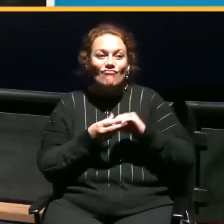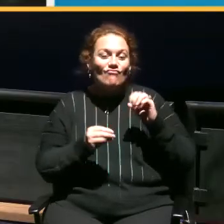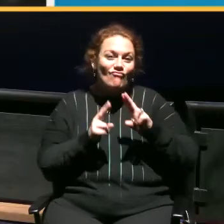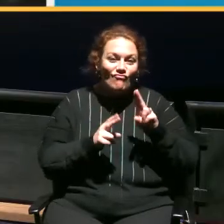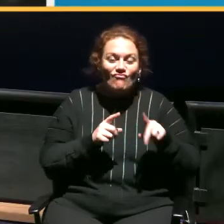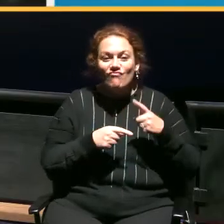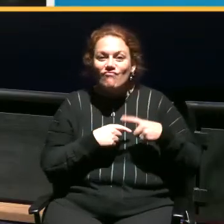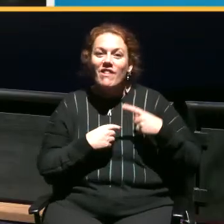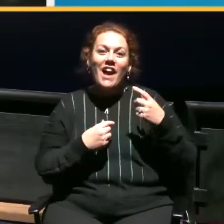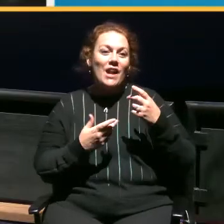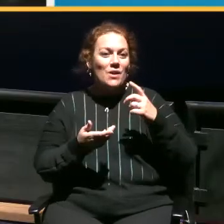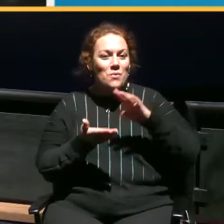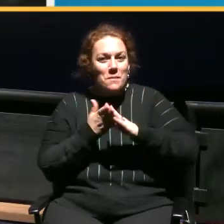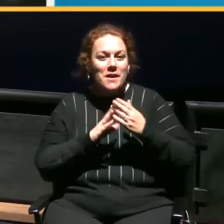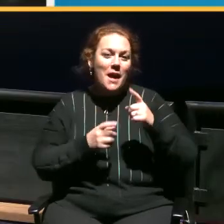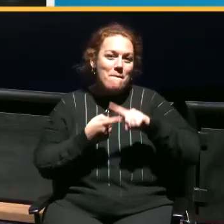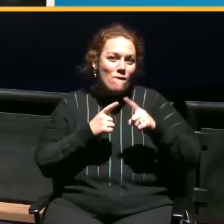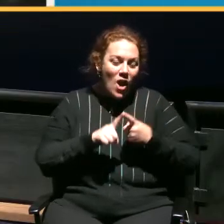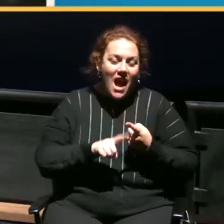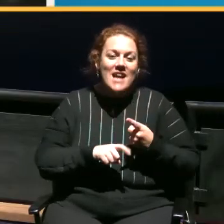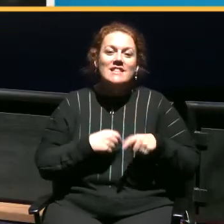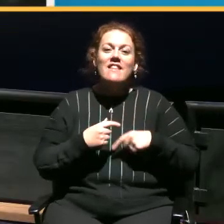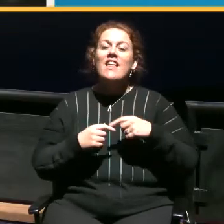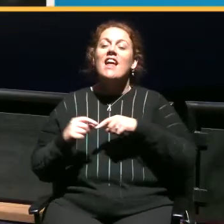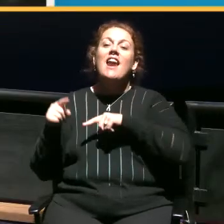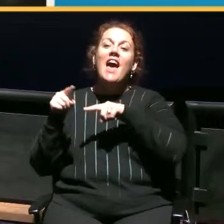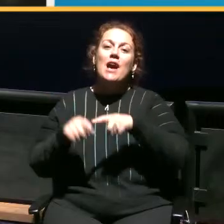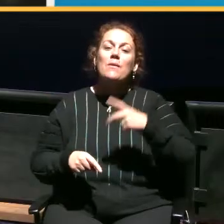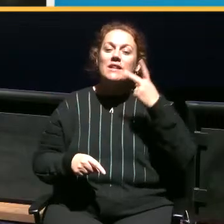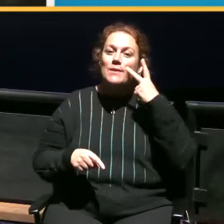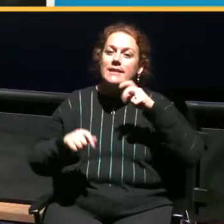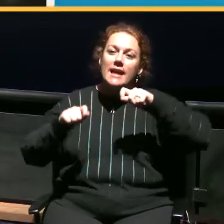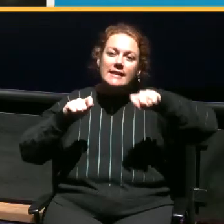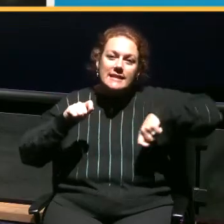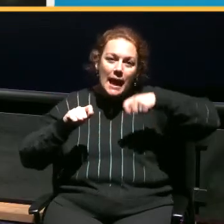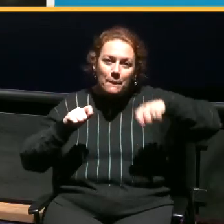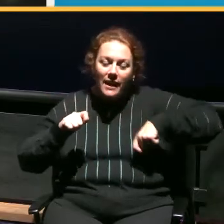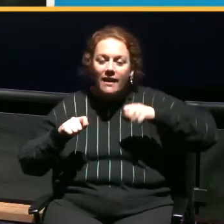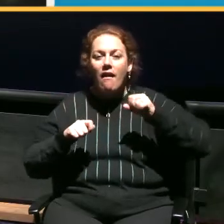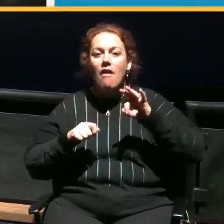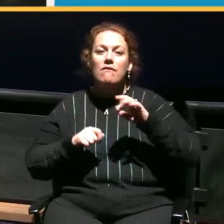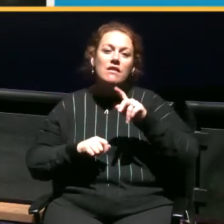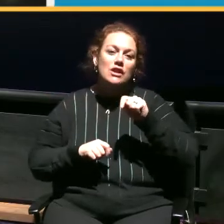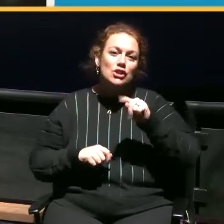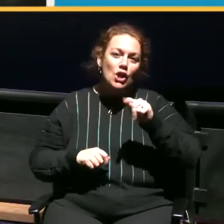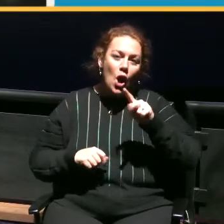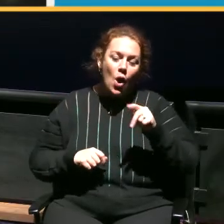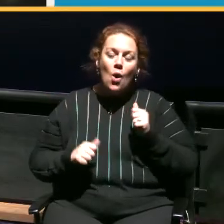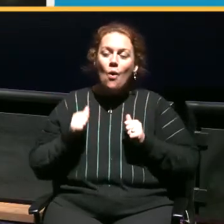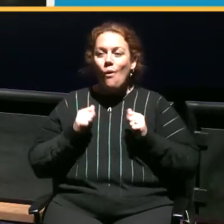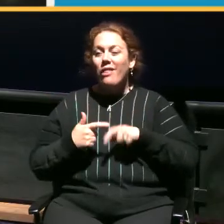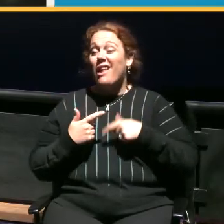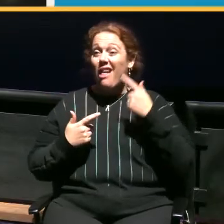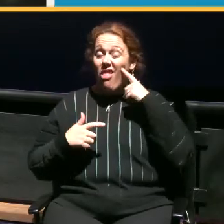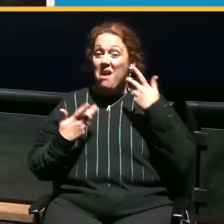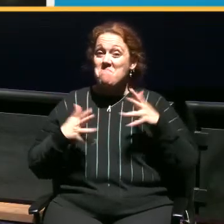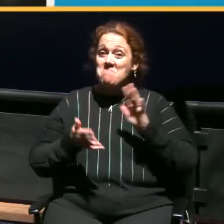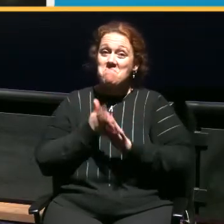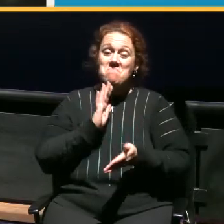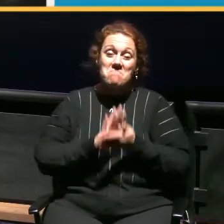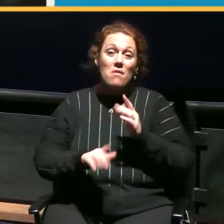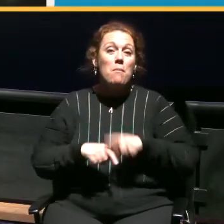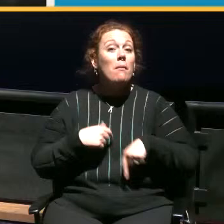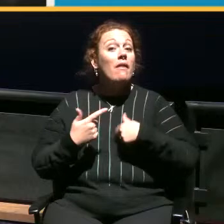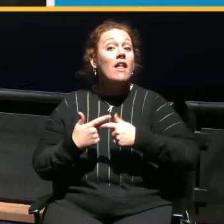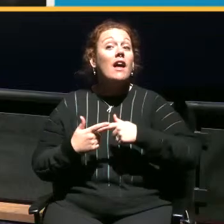gave him some help with a script, and I went to see a taping, and I thought that was it. And then about, a